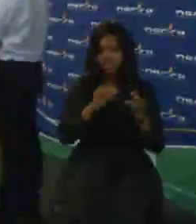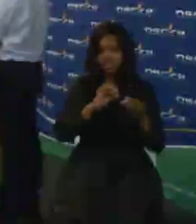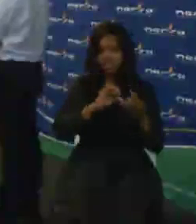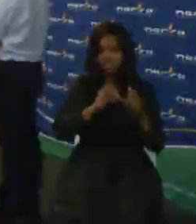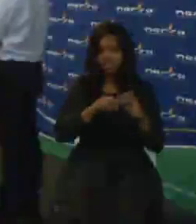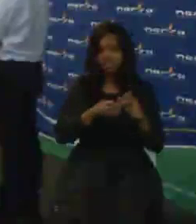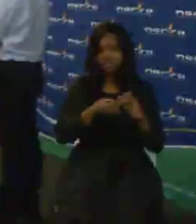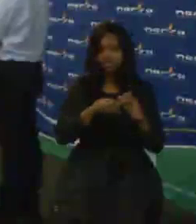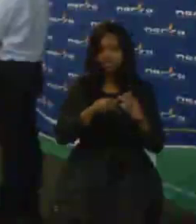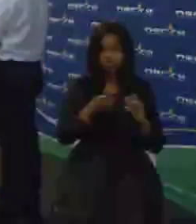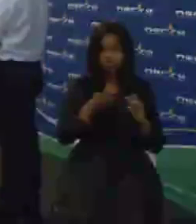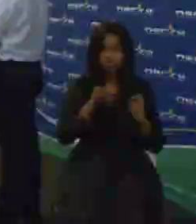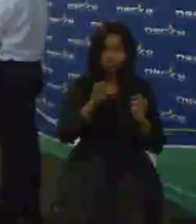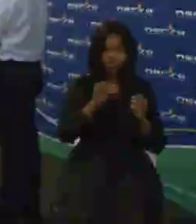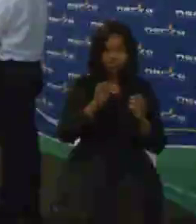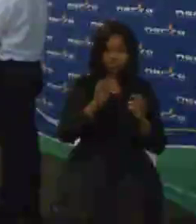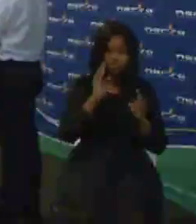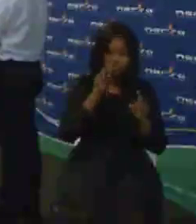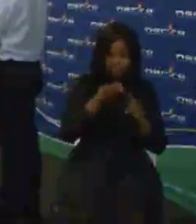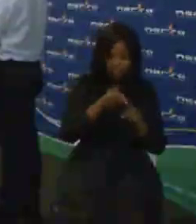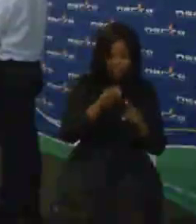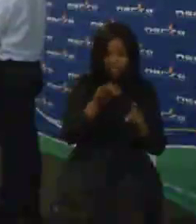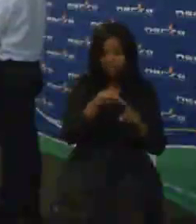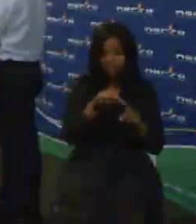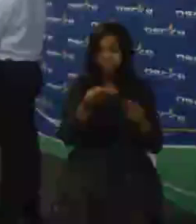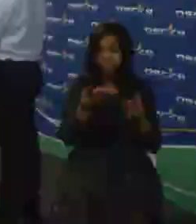to pinpoint a specific